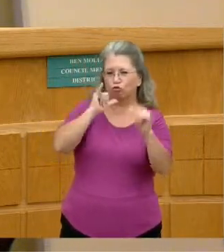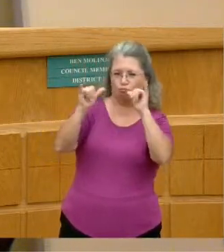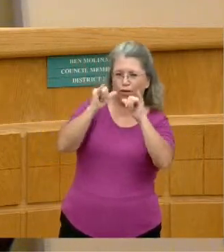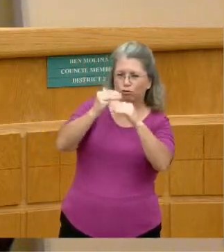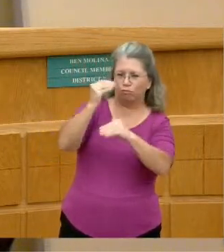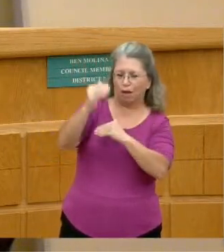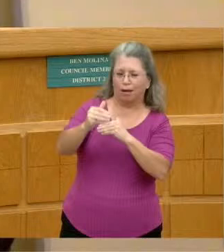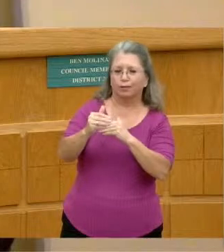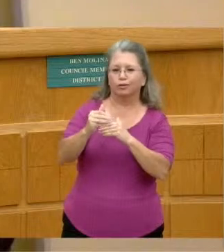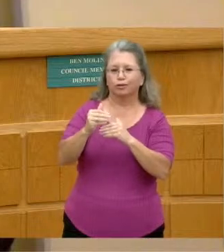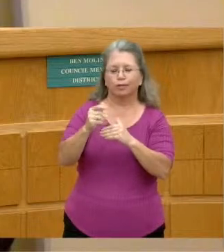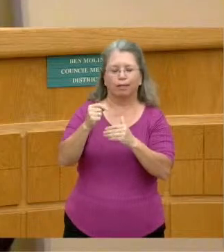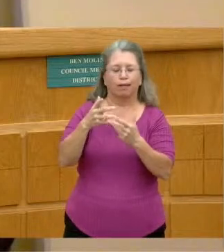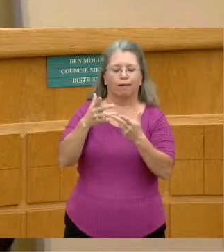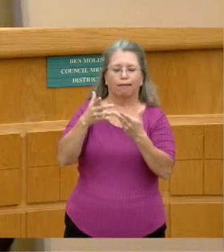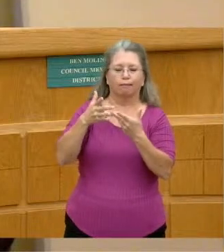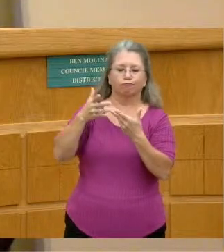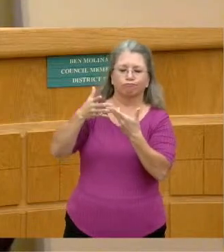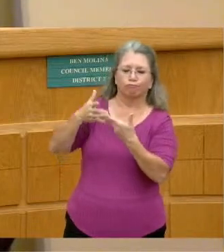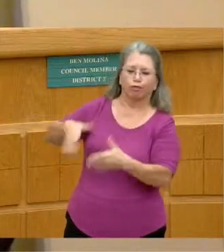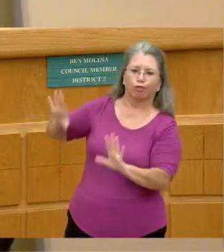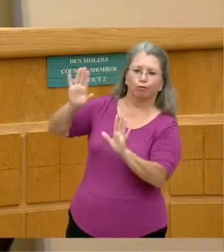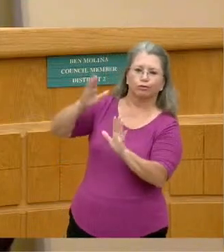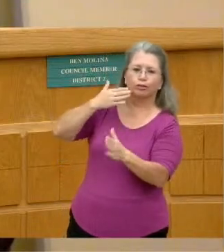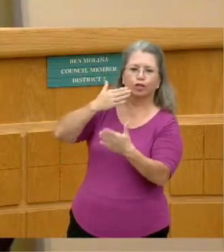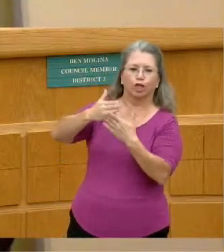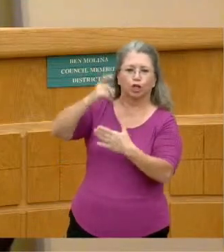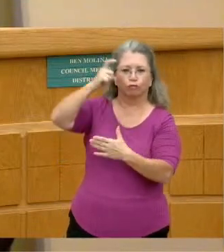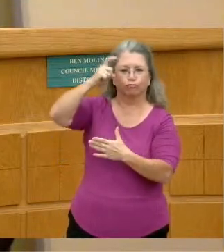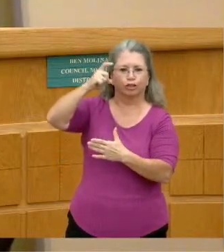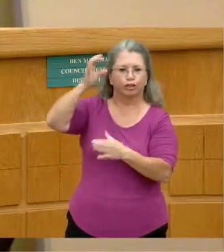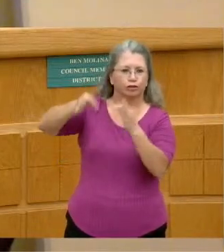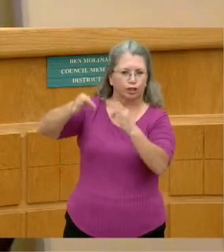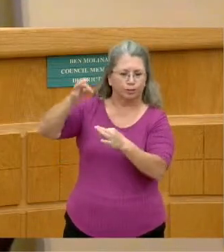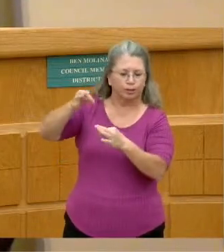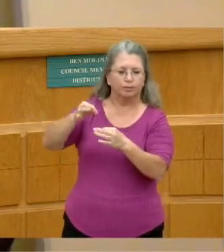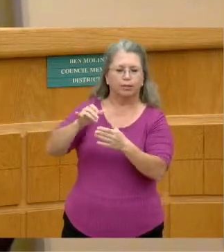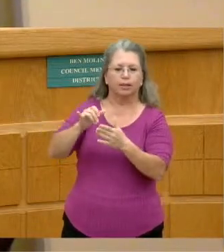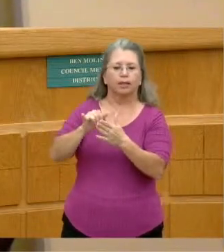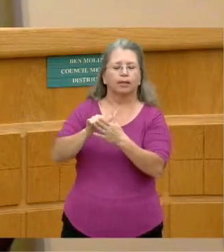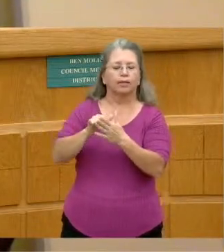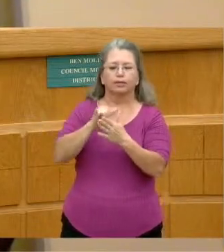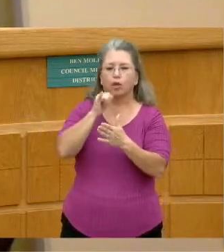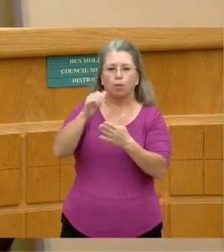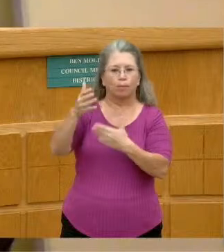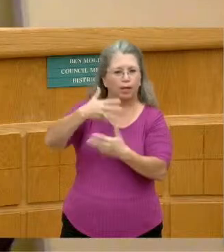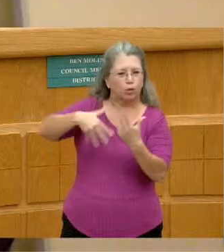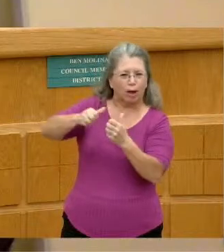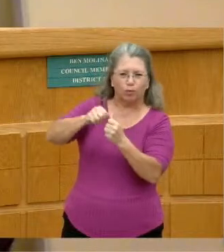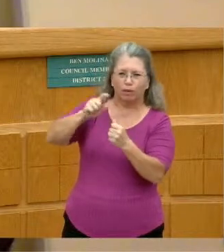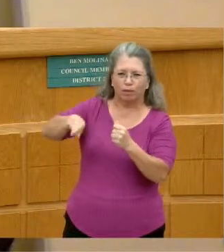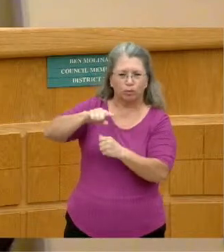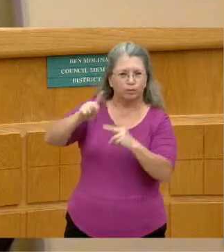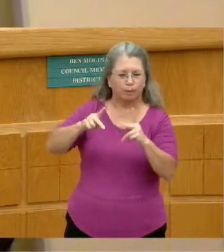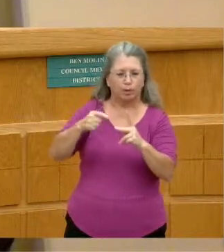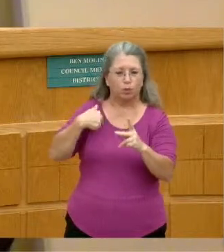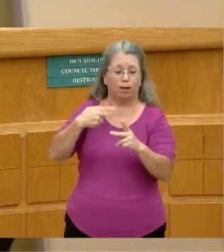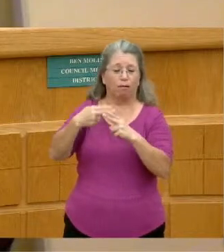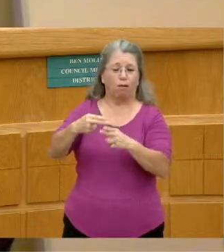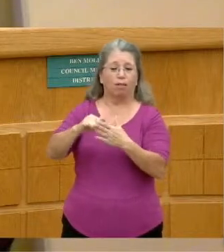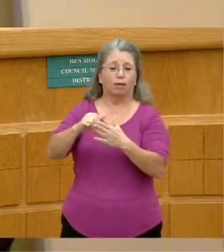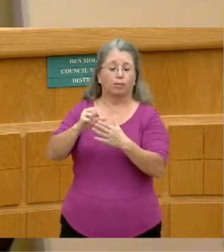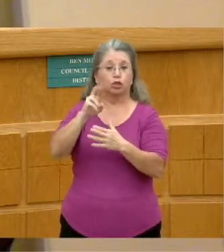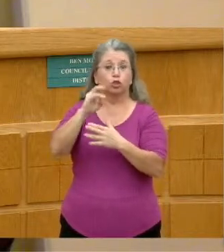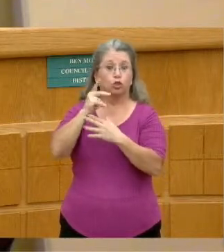aren't practicing good judgment. These individuals are what we call super spreaders, and they can get a large population